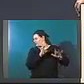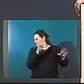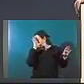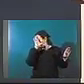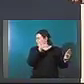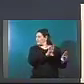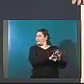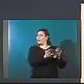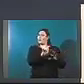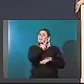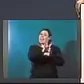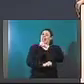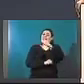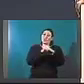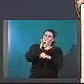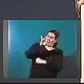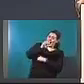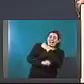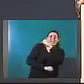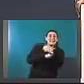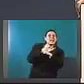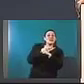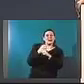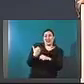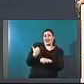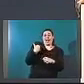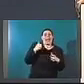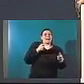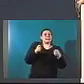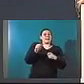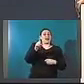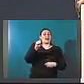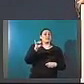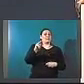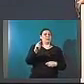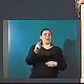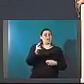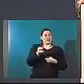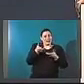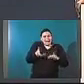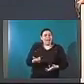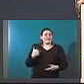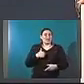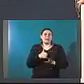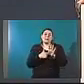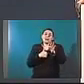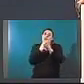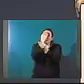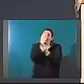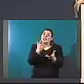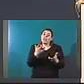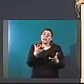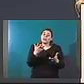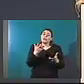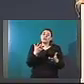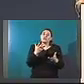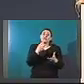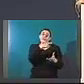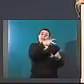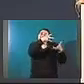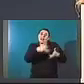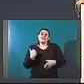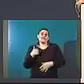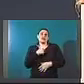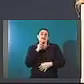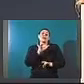years that the last administration left us, let me tell you, they left us with a very